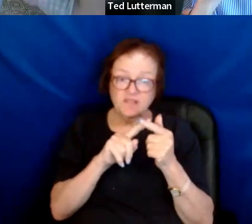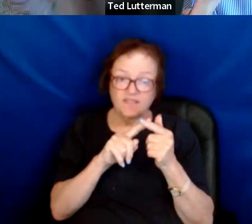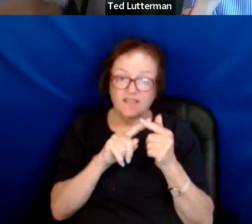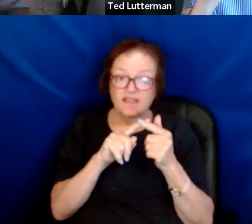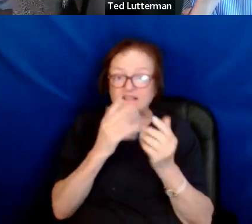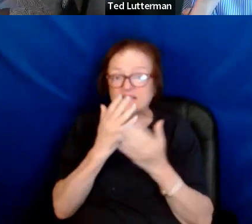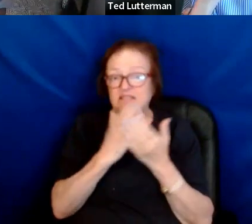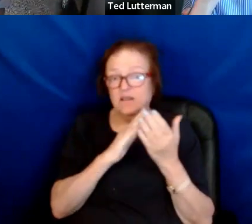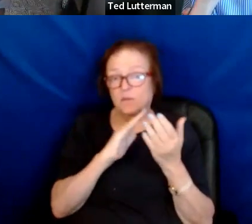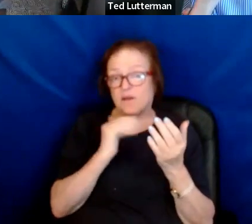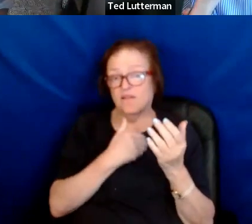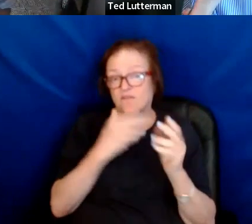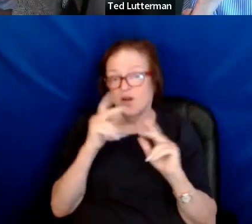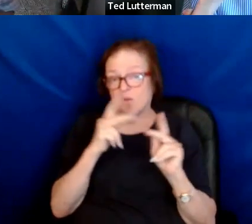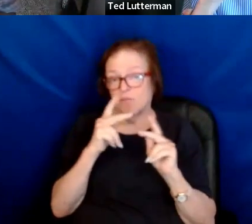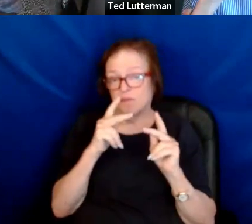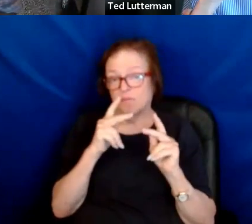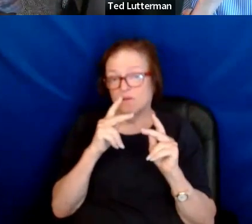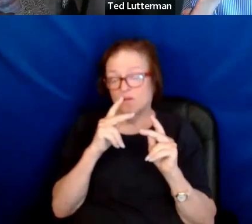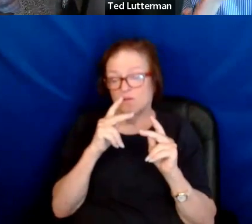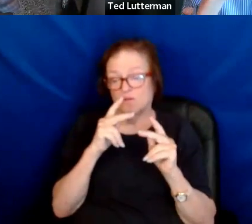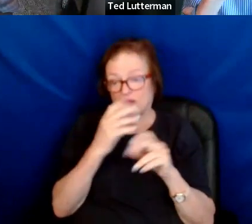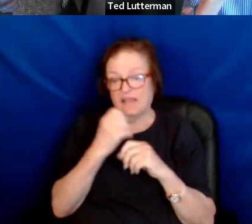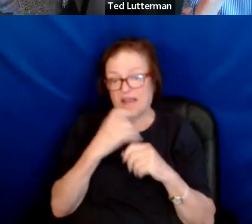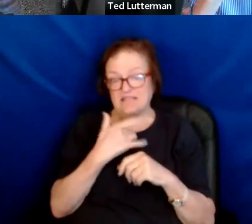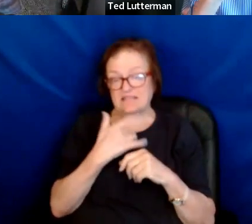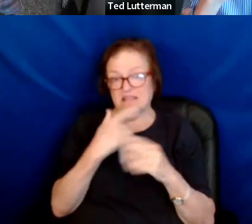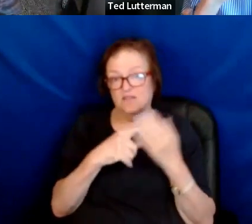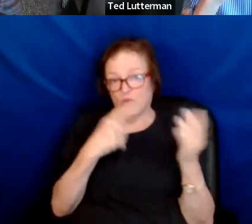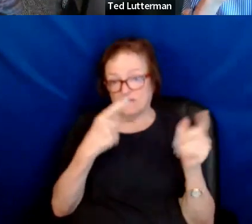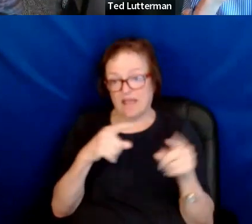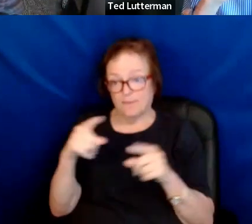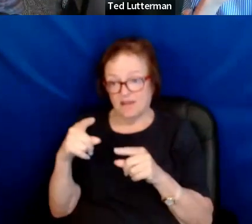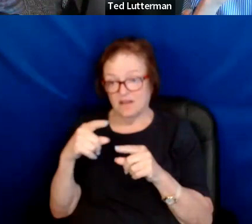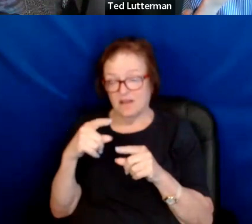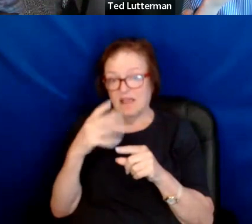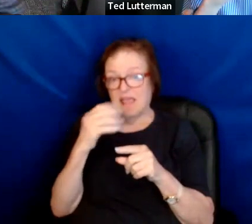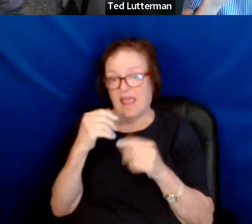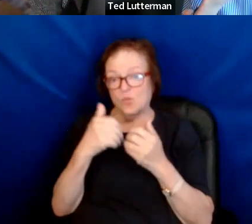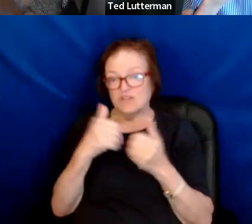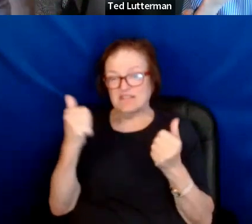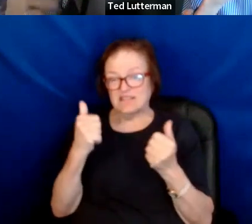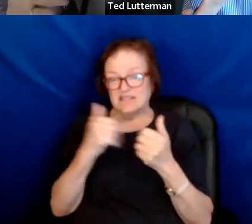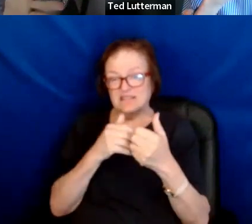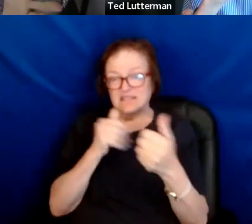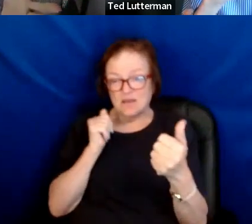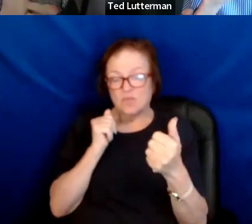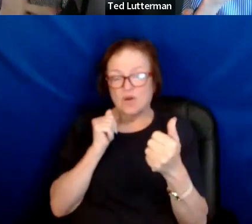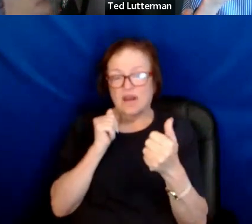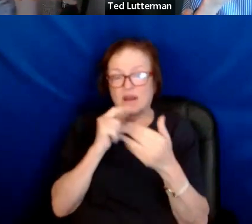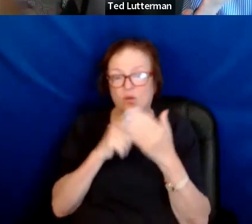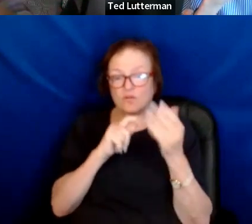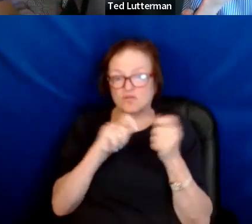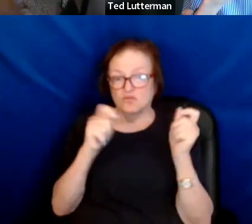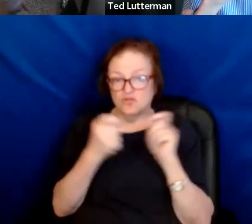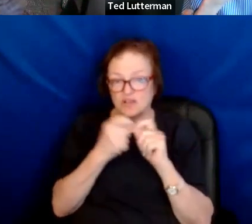of. Yep. So we try to get a sense of how much of that is happening. And we're separating out. So this is a change to the model that we're going to